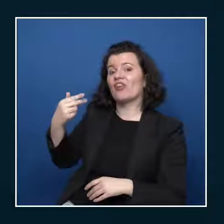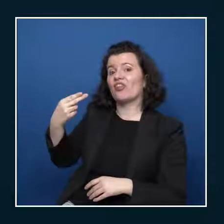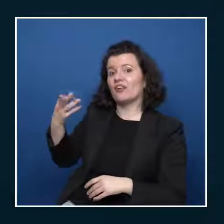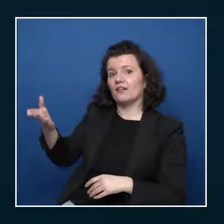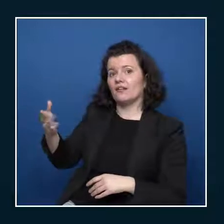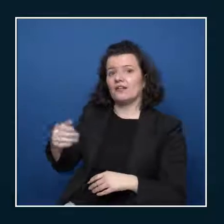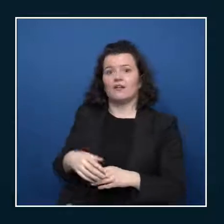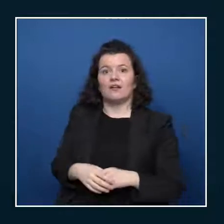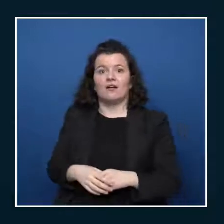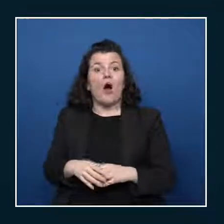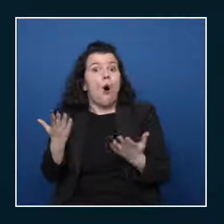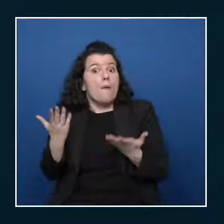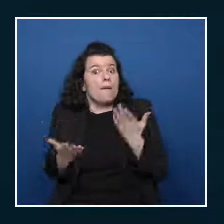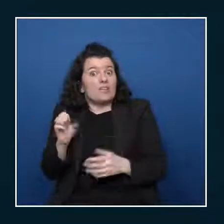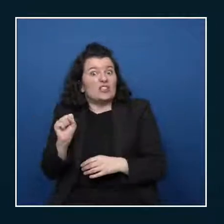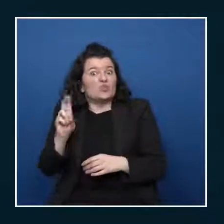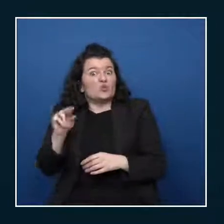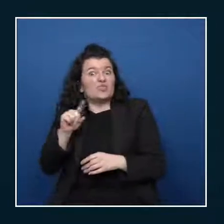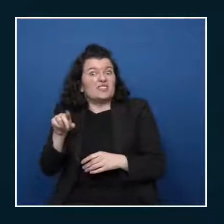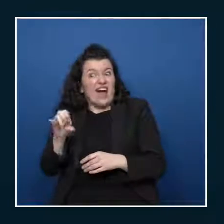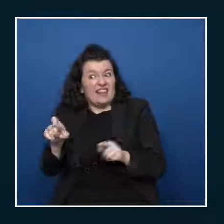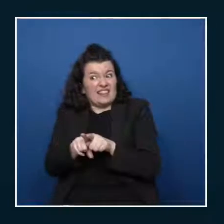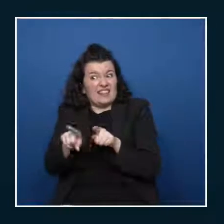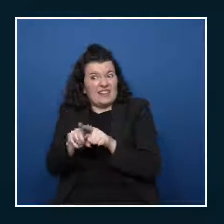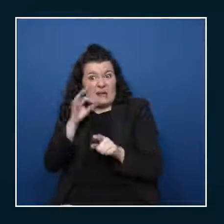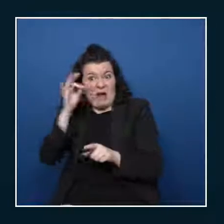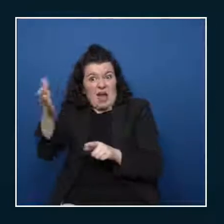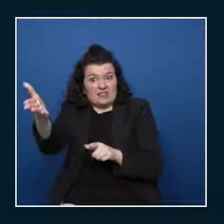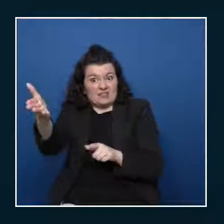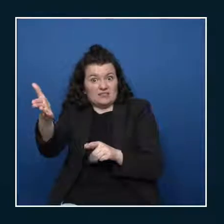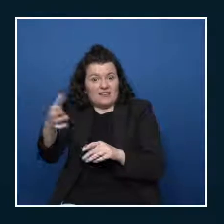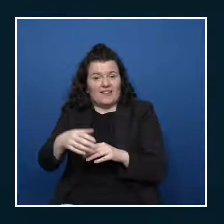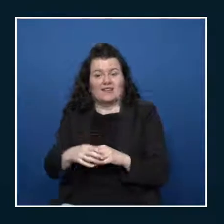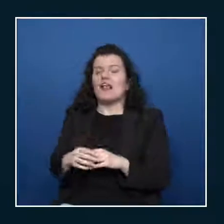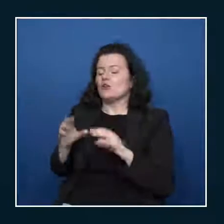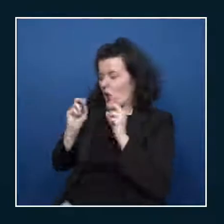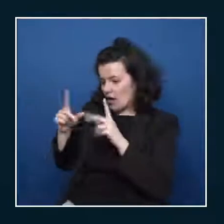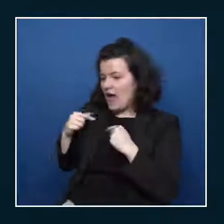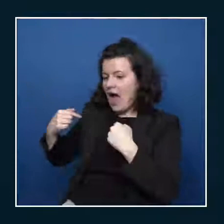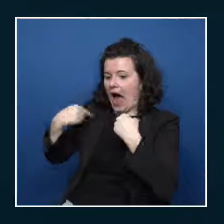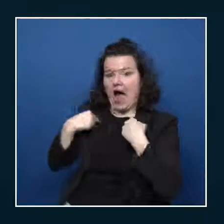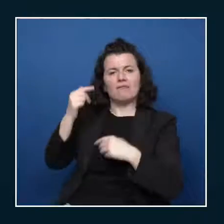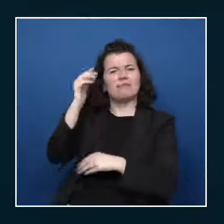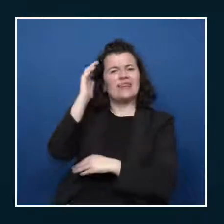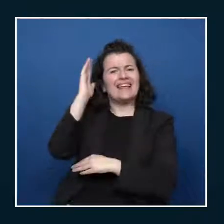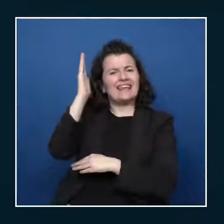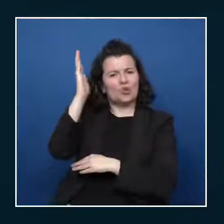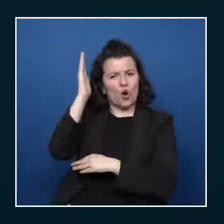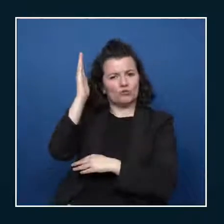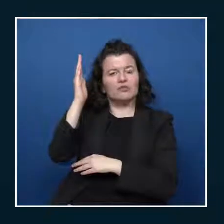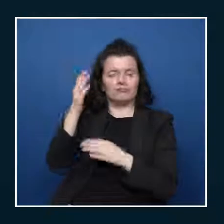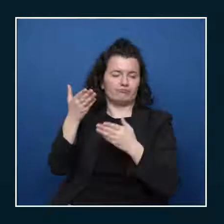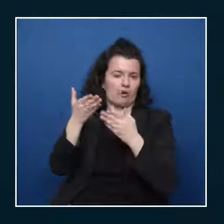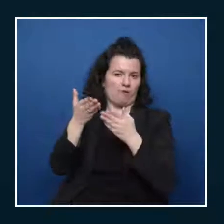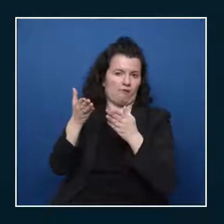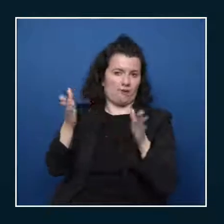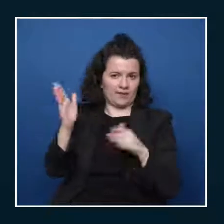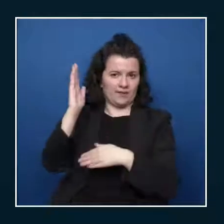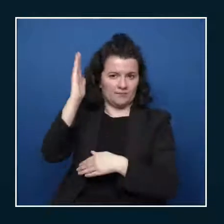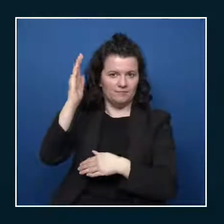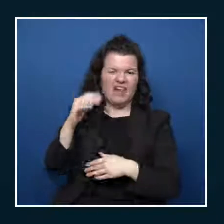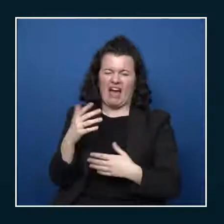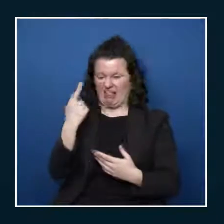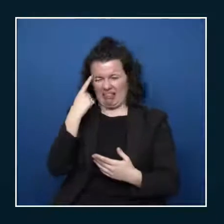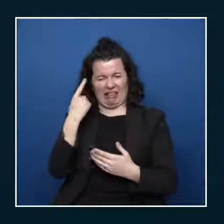Why? So I sat there and watched the keynote, the repeat, because it was 2 a.m. whatever it started at the first time,